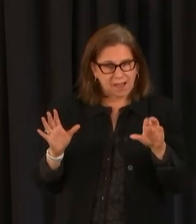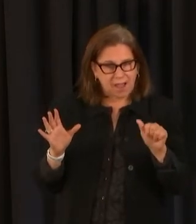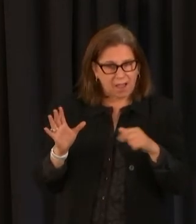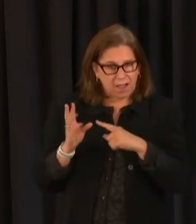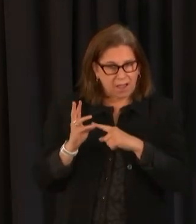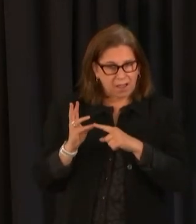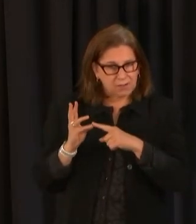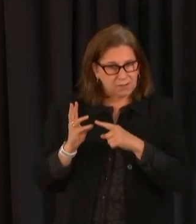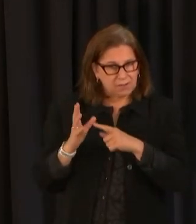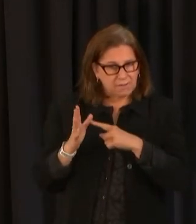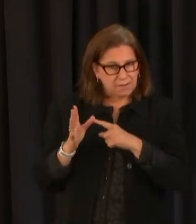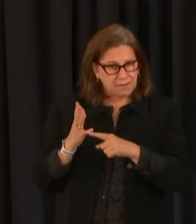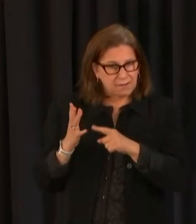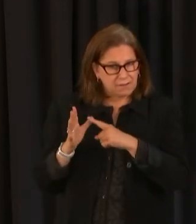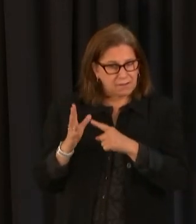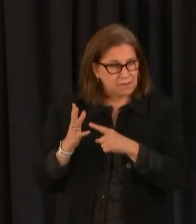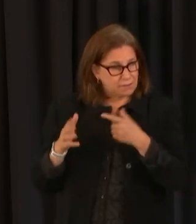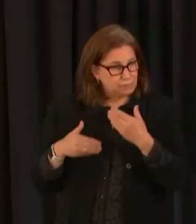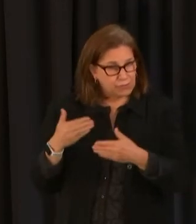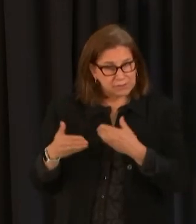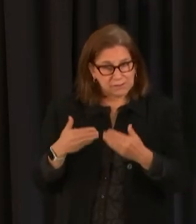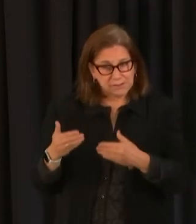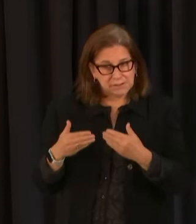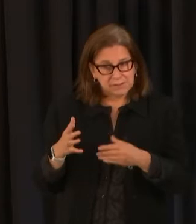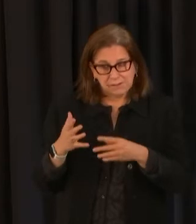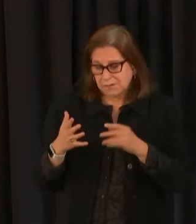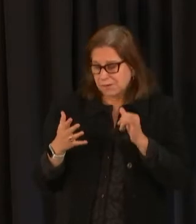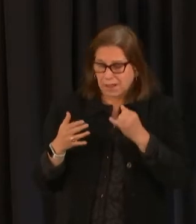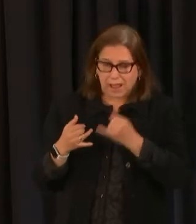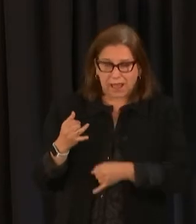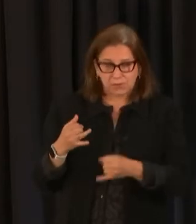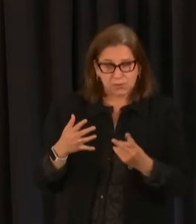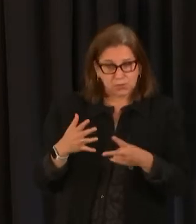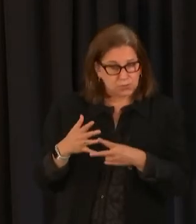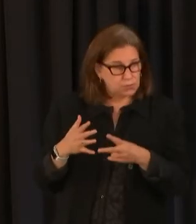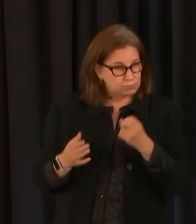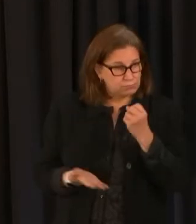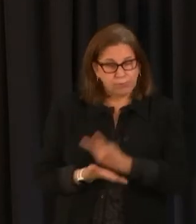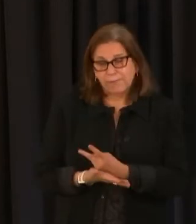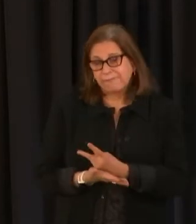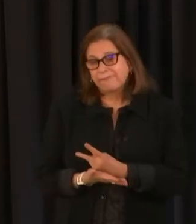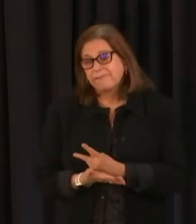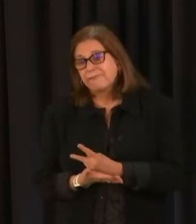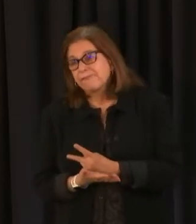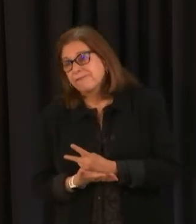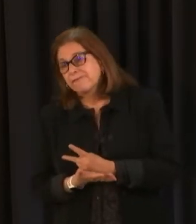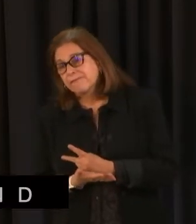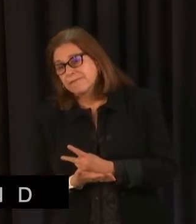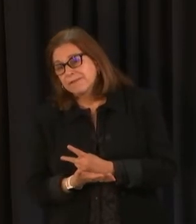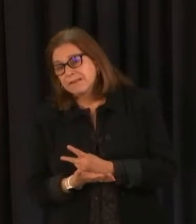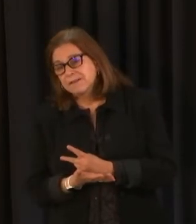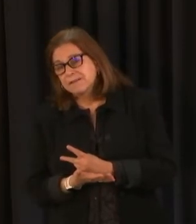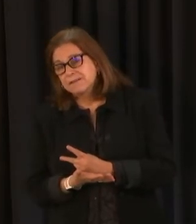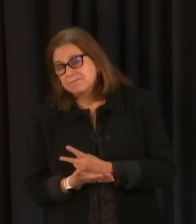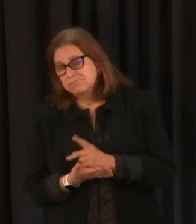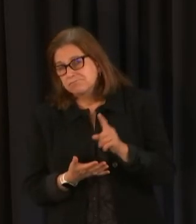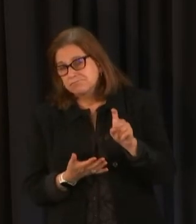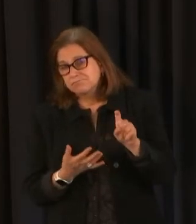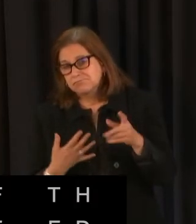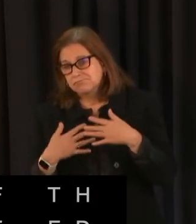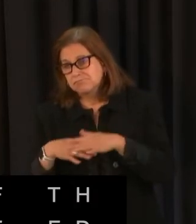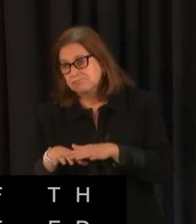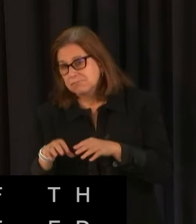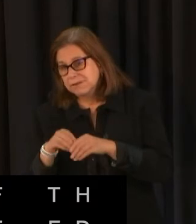Could you talk a little bit about if those 2 are approved by the FDA, how they'll come into the mix here in